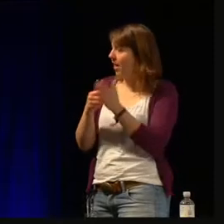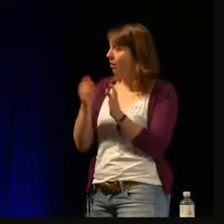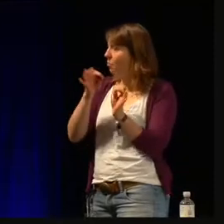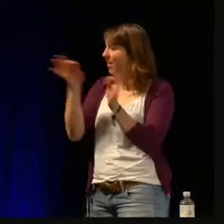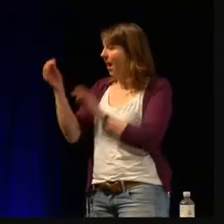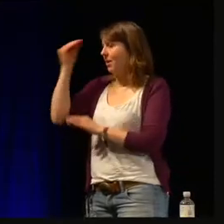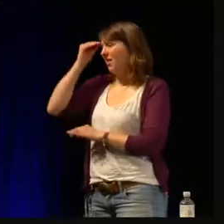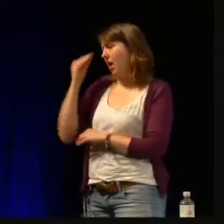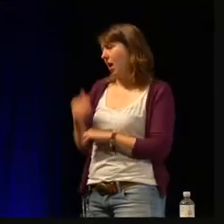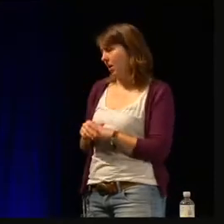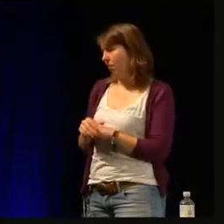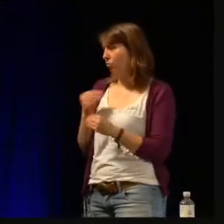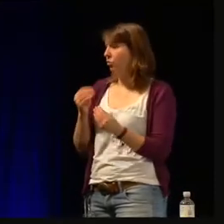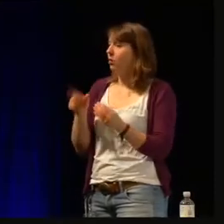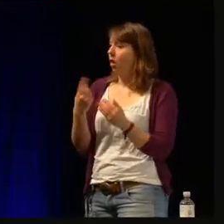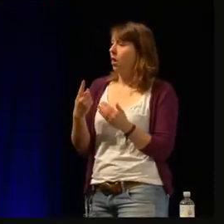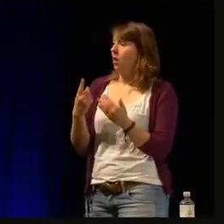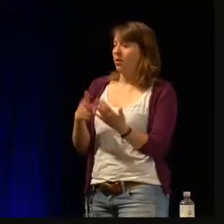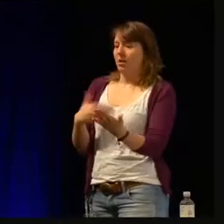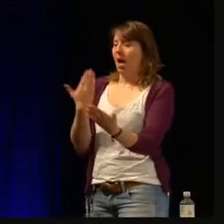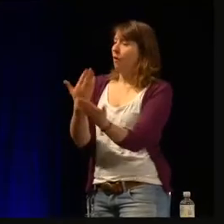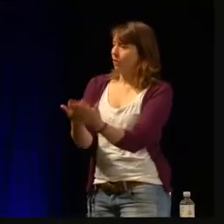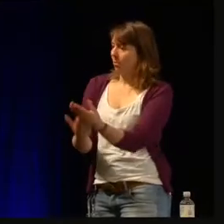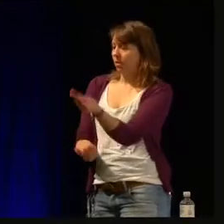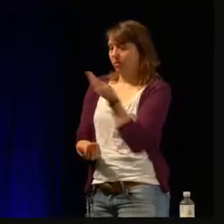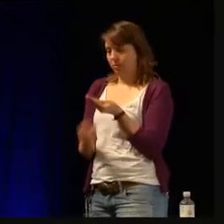racist messages. And so,